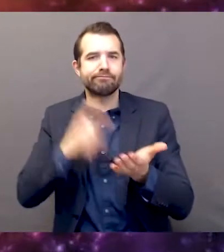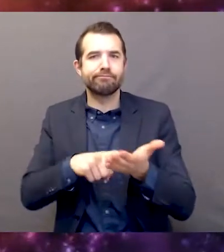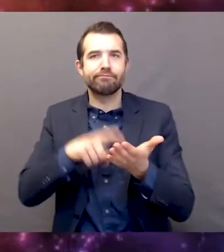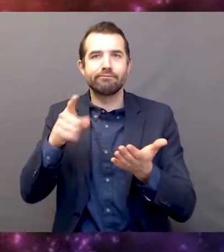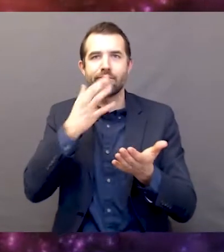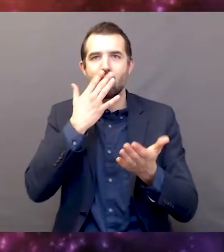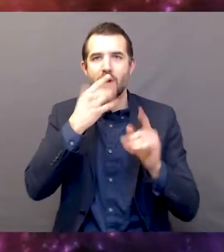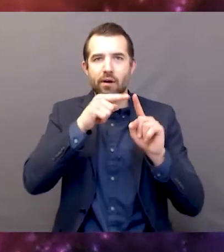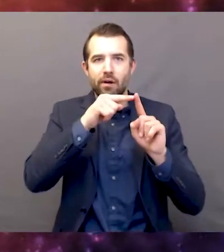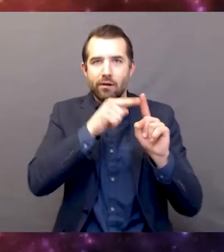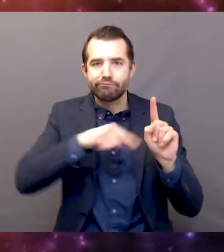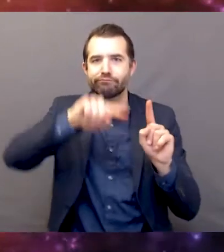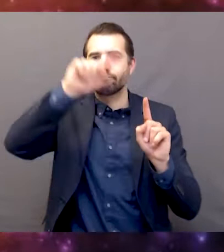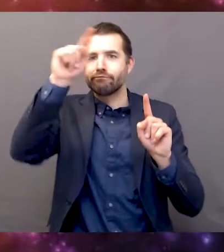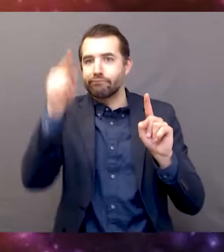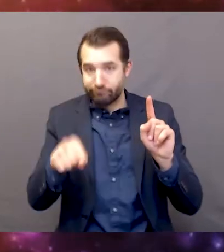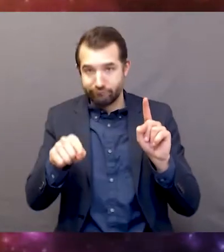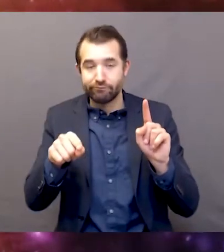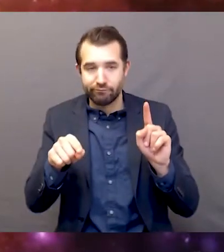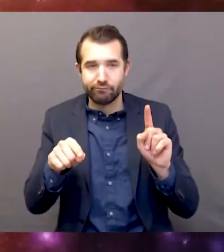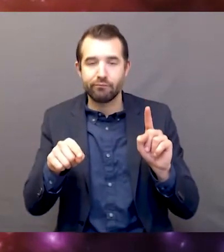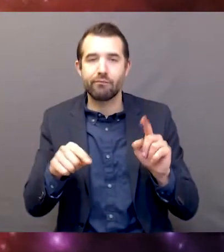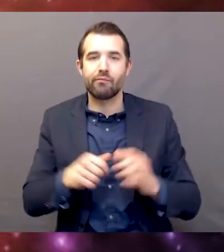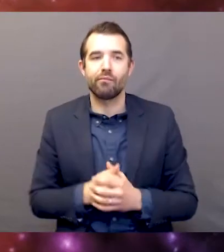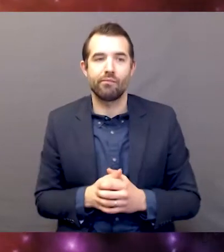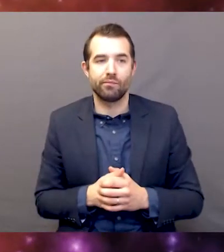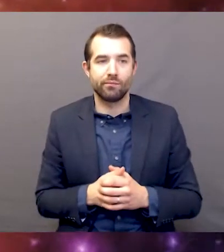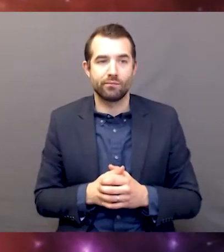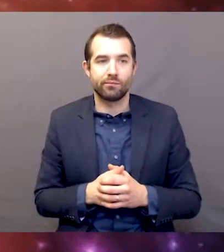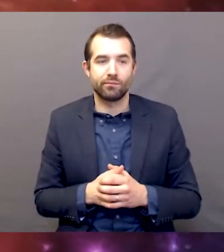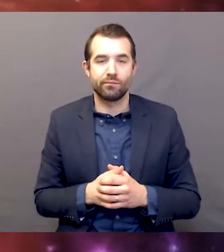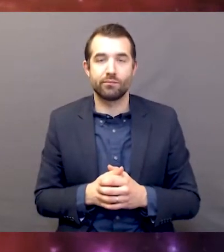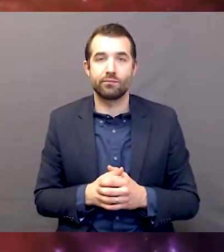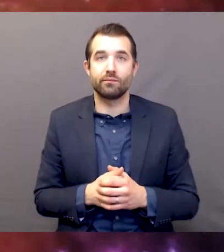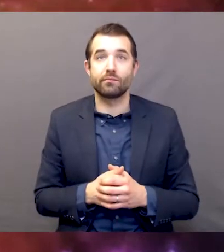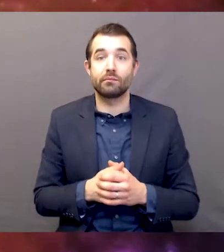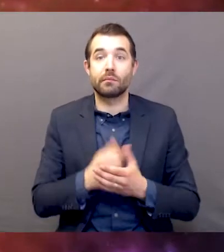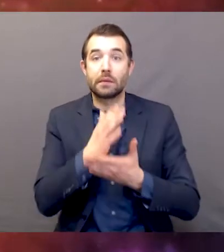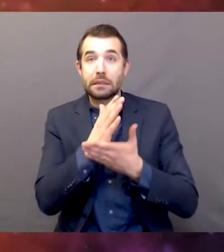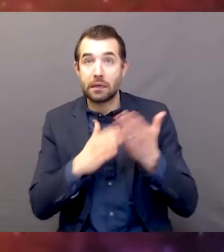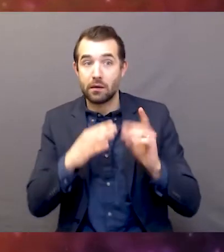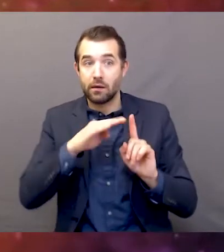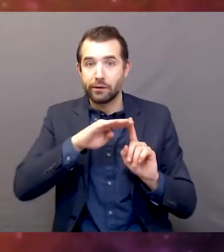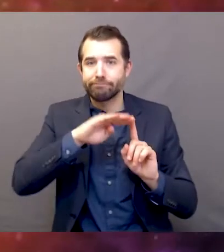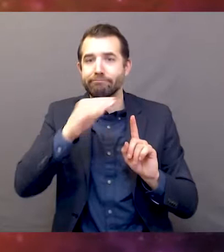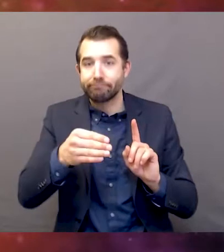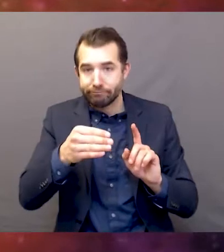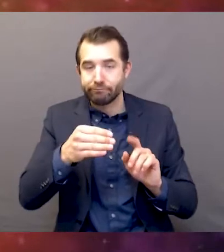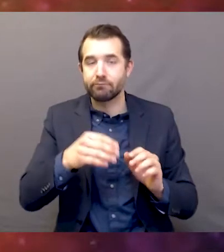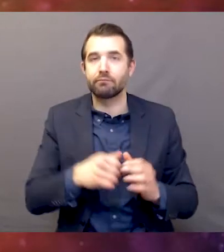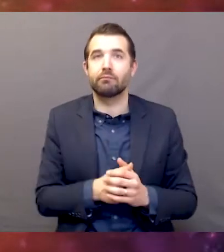vertically with the projection on the sky in the 2 dimensions in the plane here. Some clusters do not show these peaks,